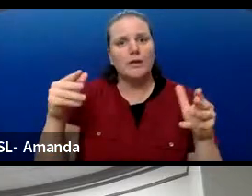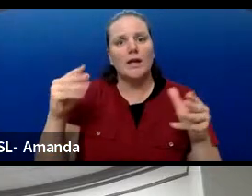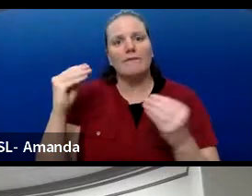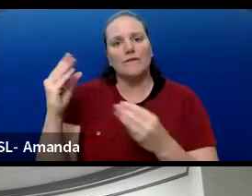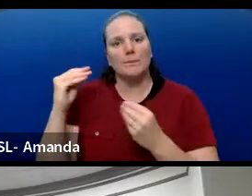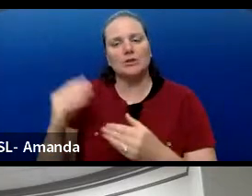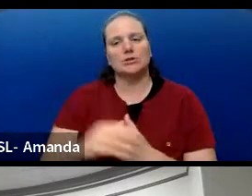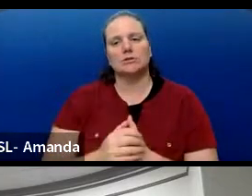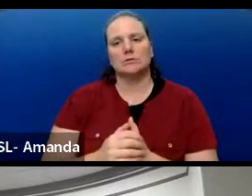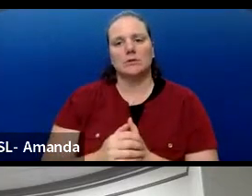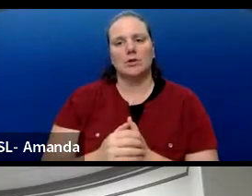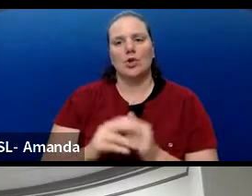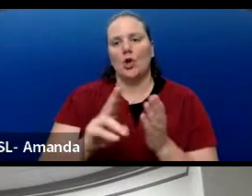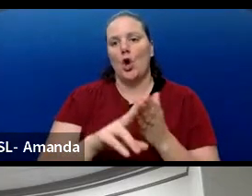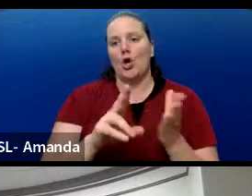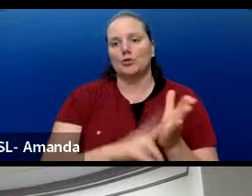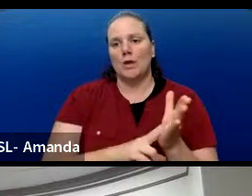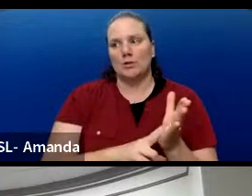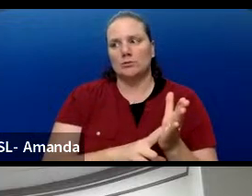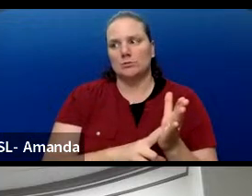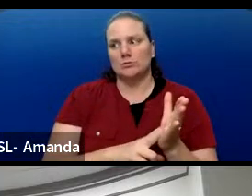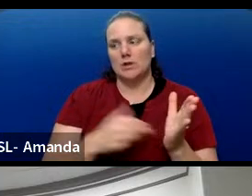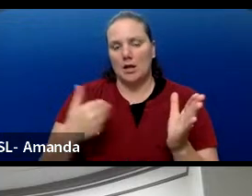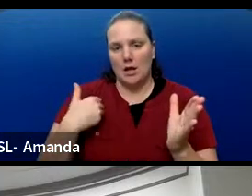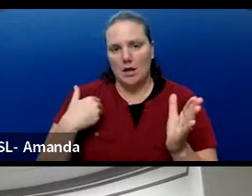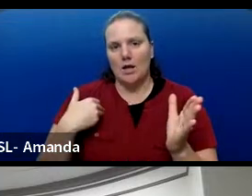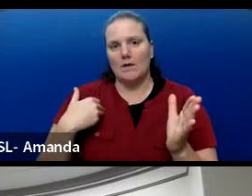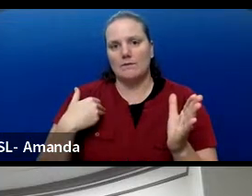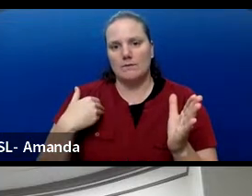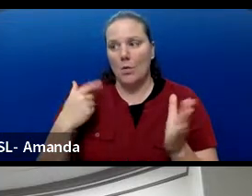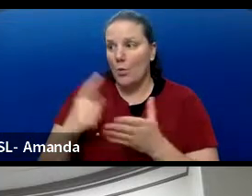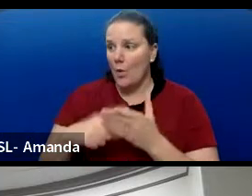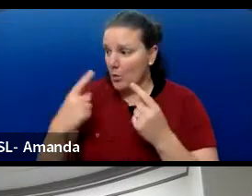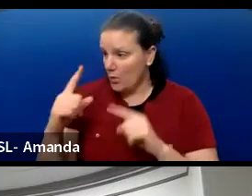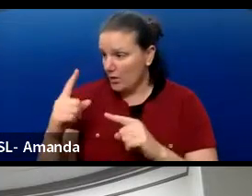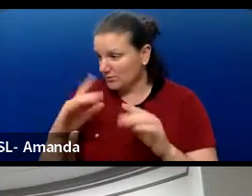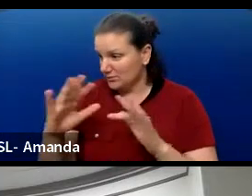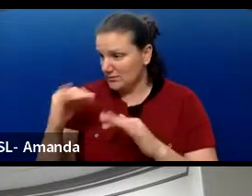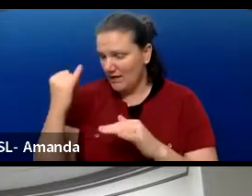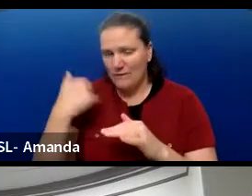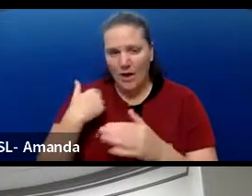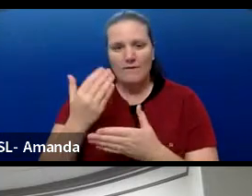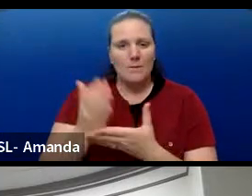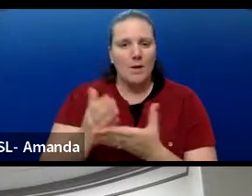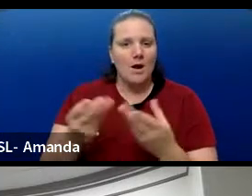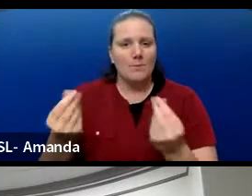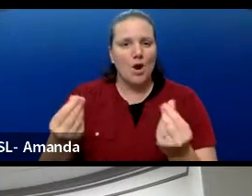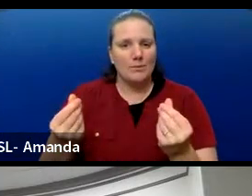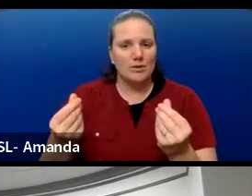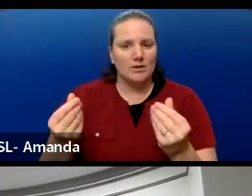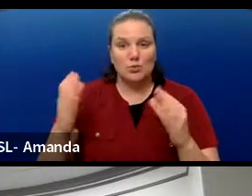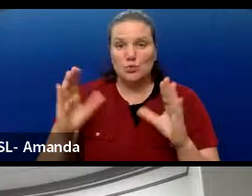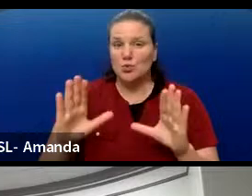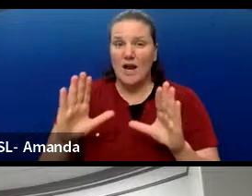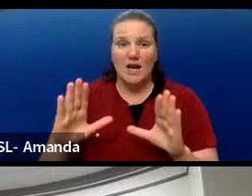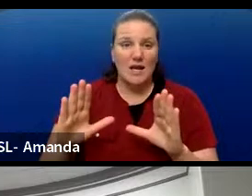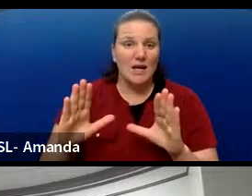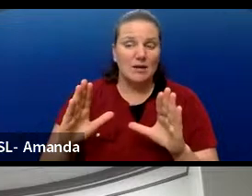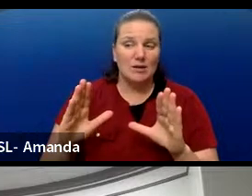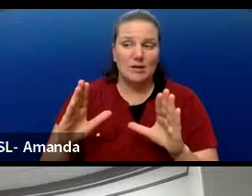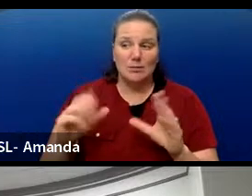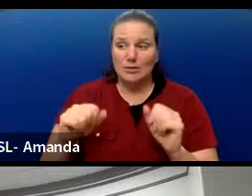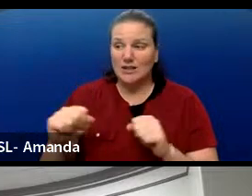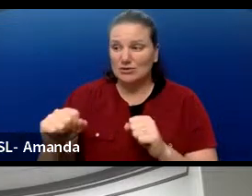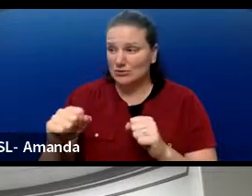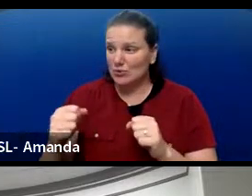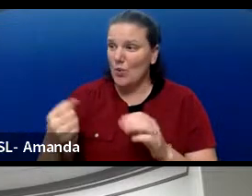that the contractors may hold about what works. You know, if you've got a piece of property that's got great potential to hang on to or